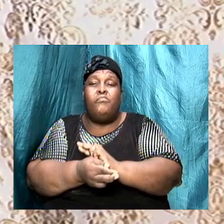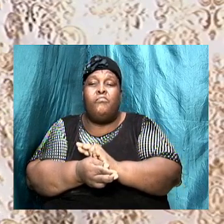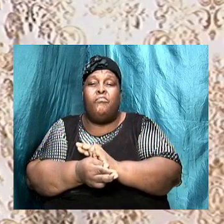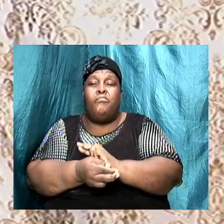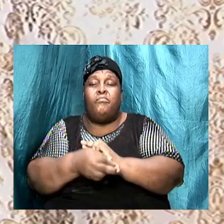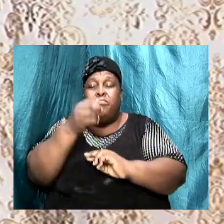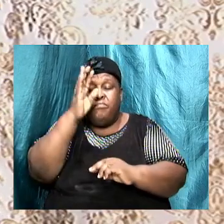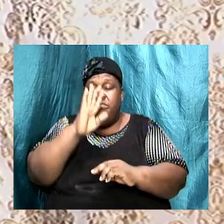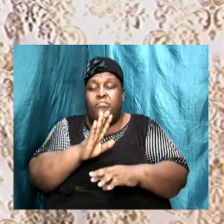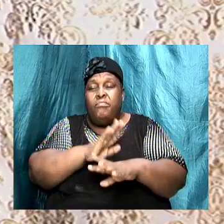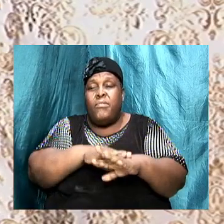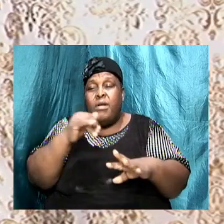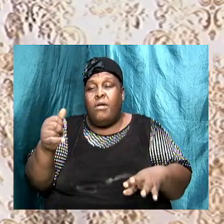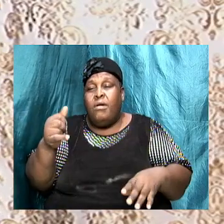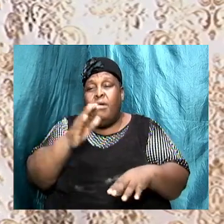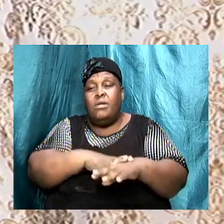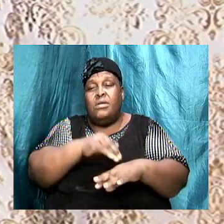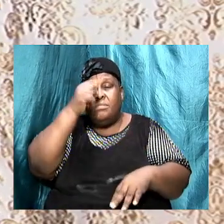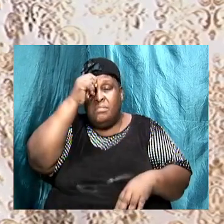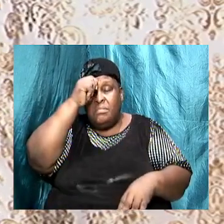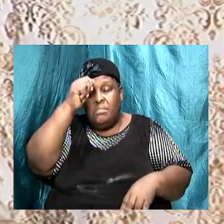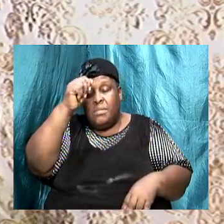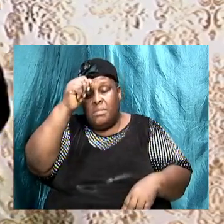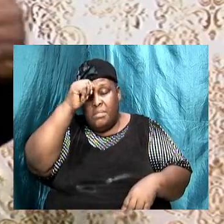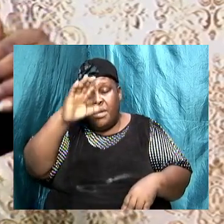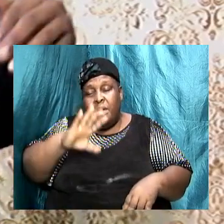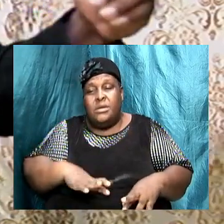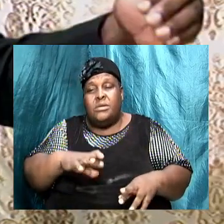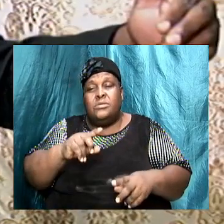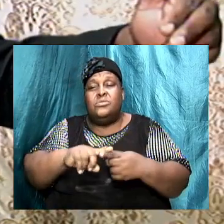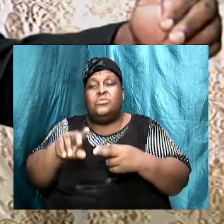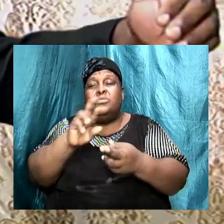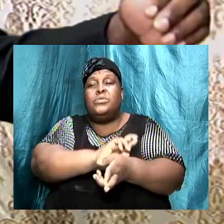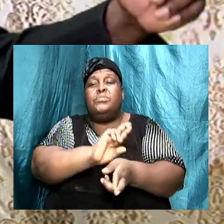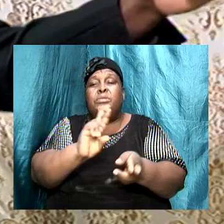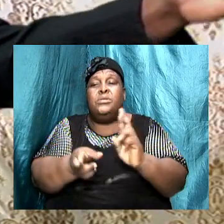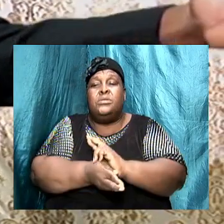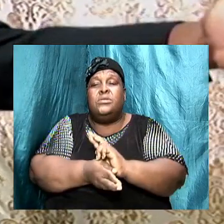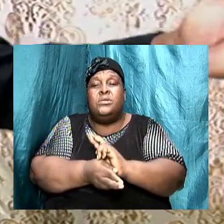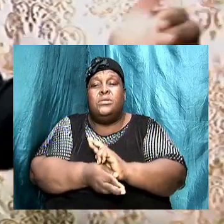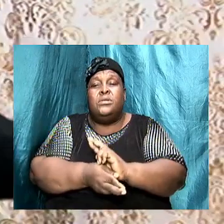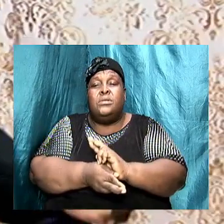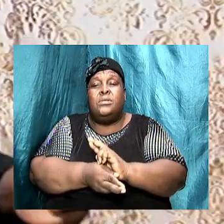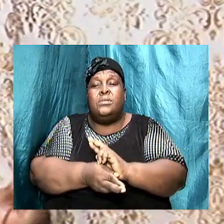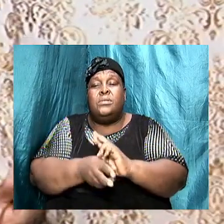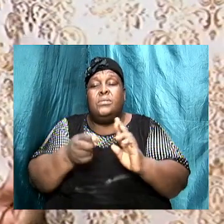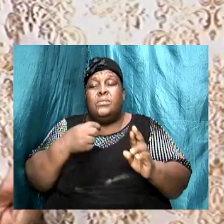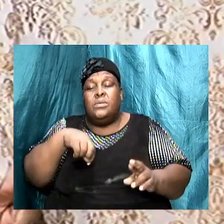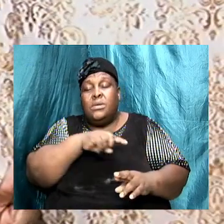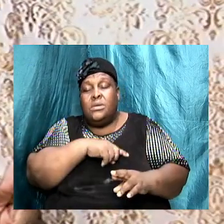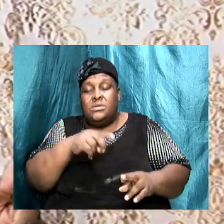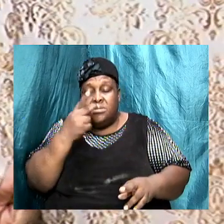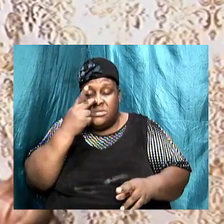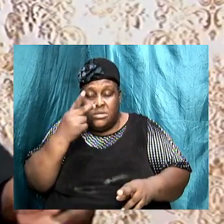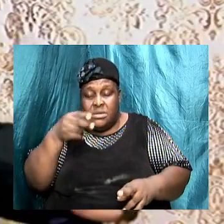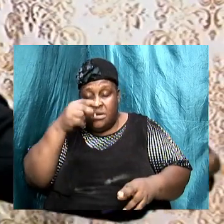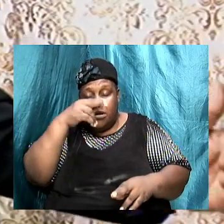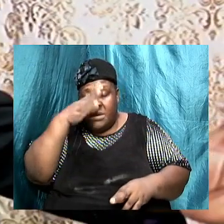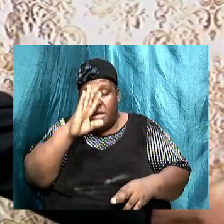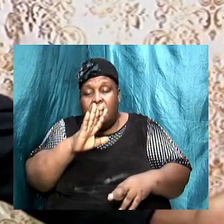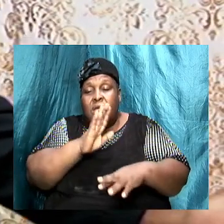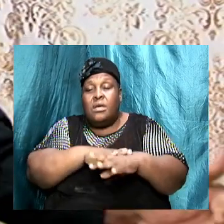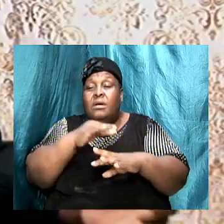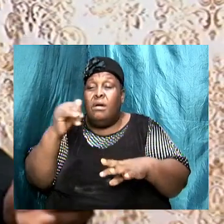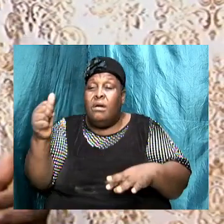God call upon man to repent, we are going to see that God have been calling man from